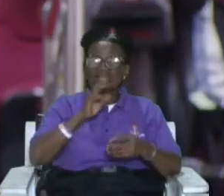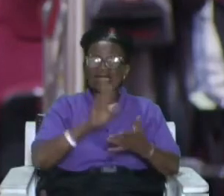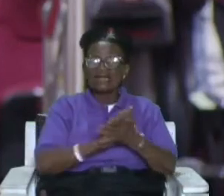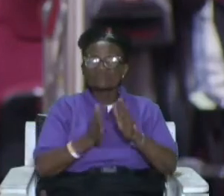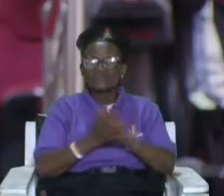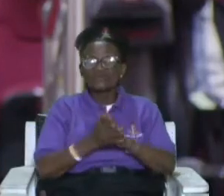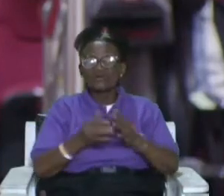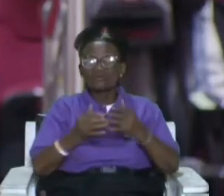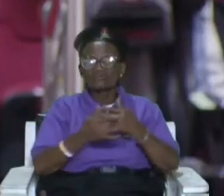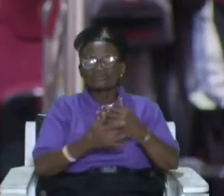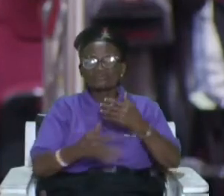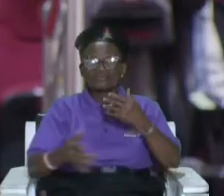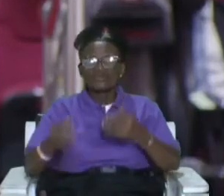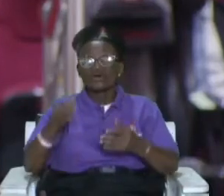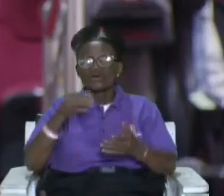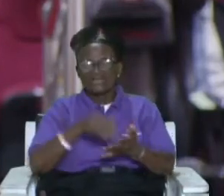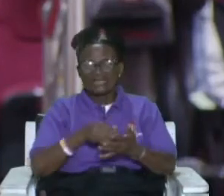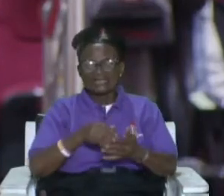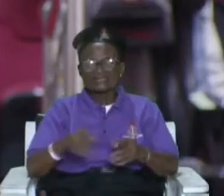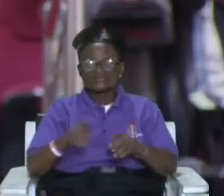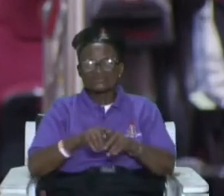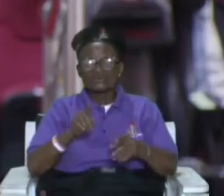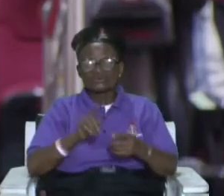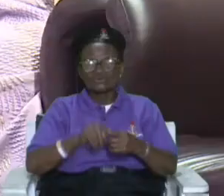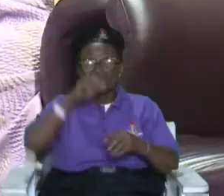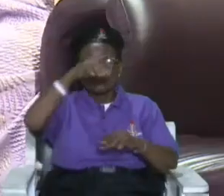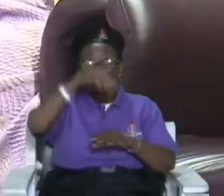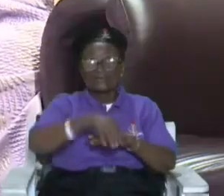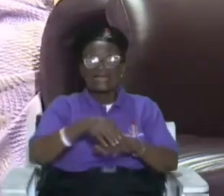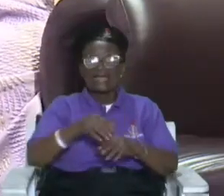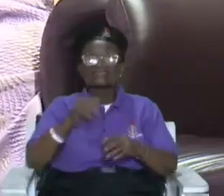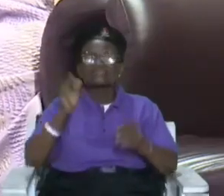So tonight, God is going to reverse the irreversible for you.